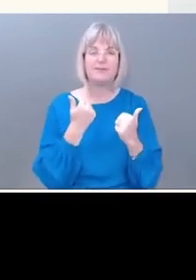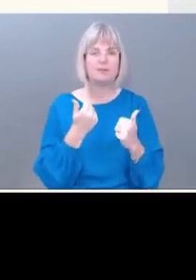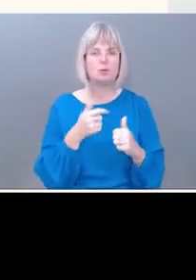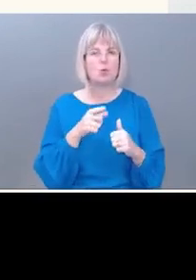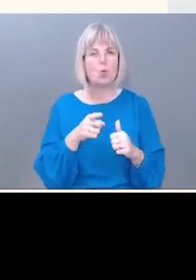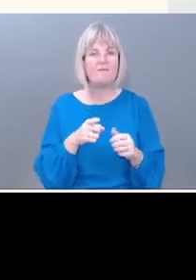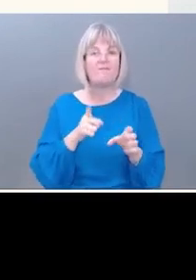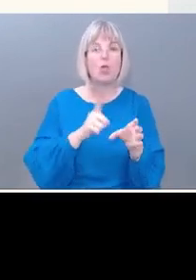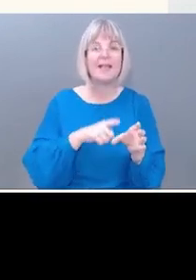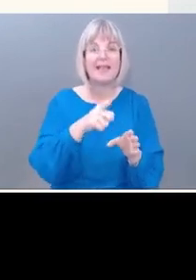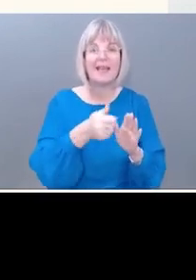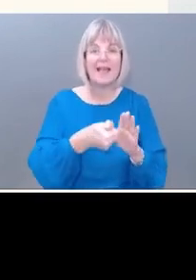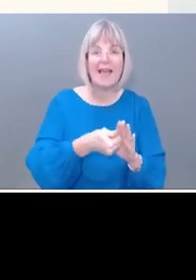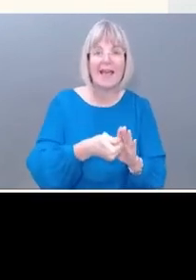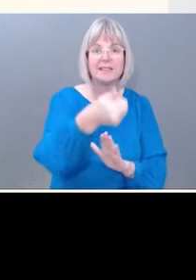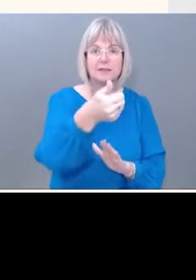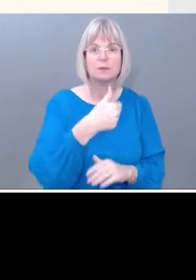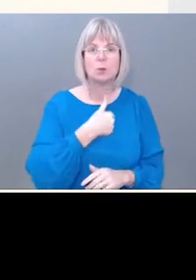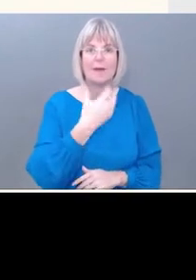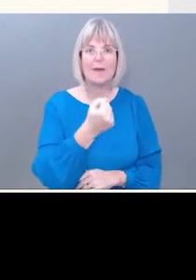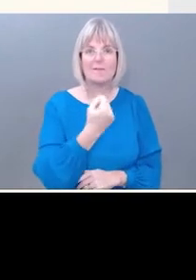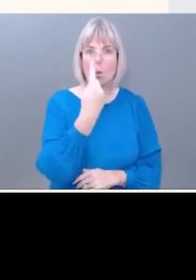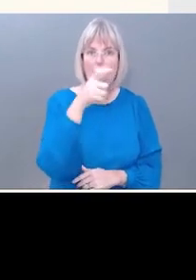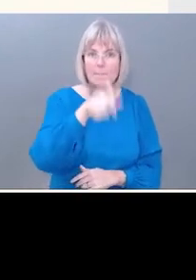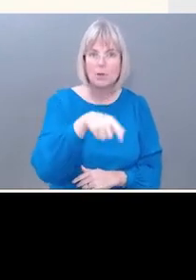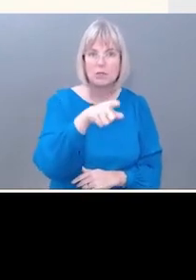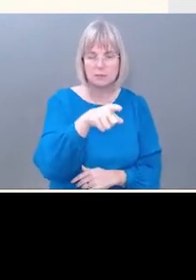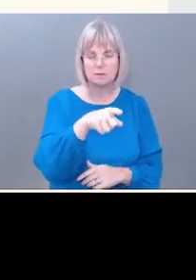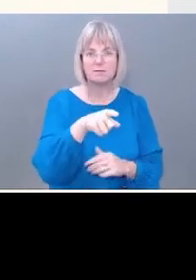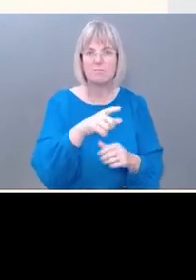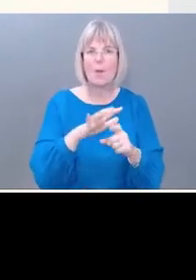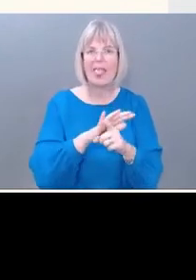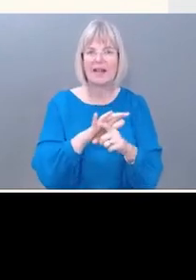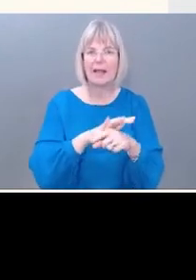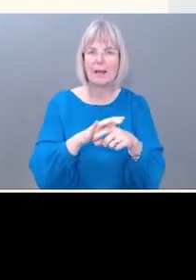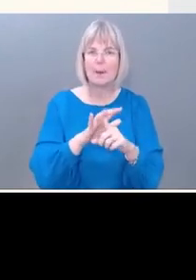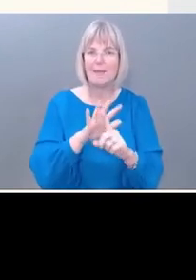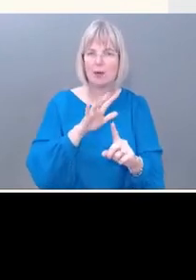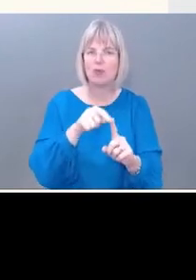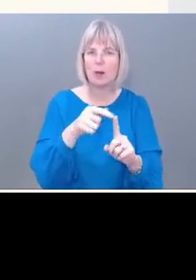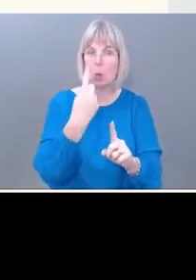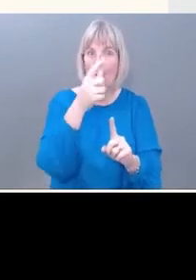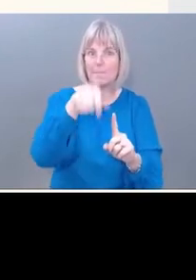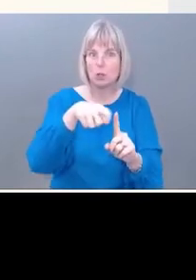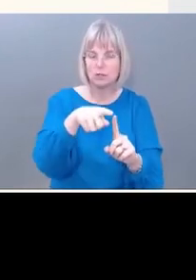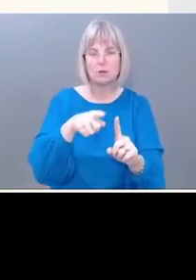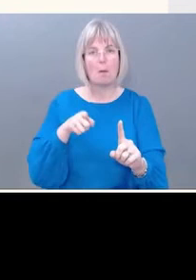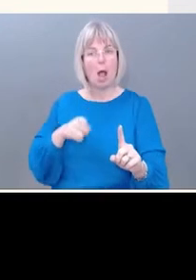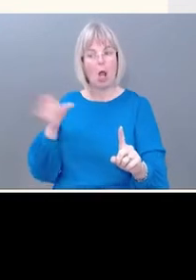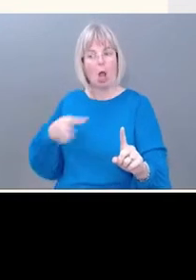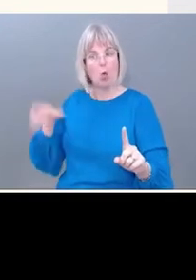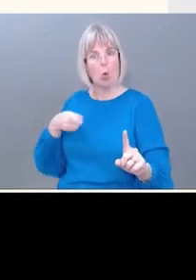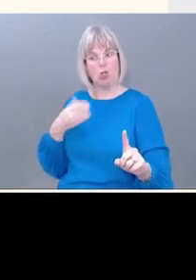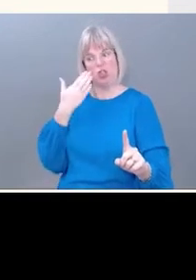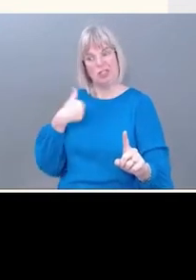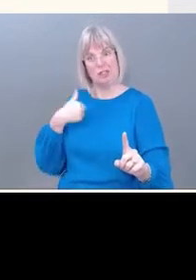person from an ethnically diverse background, and with the cohort that we've just had started in, we've had 10 out of 33, so just